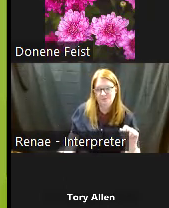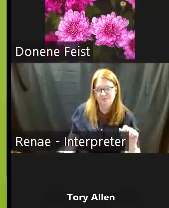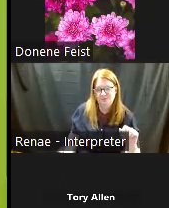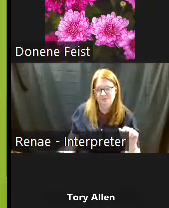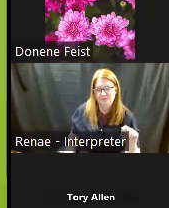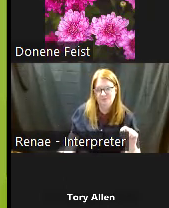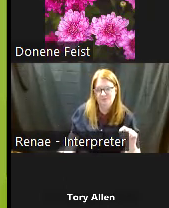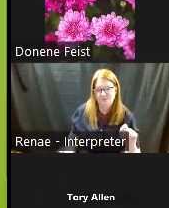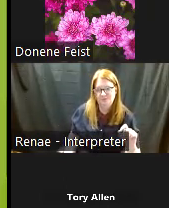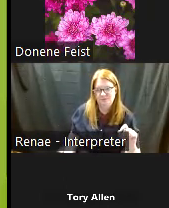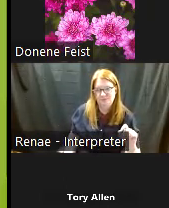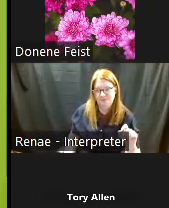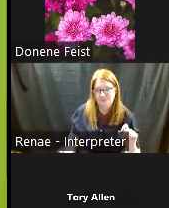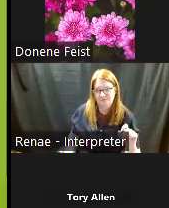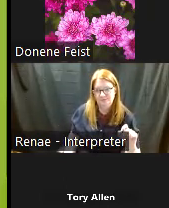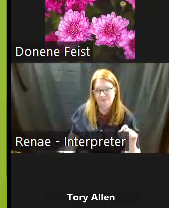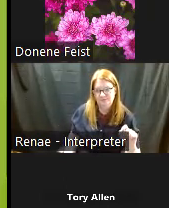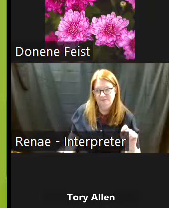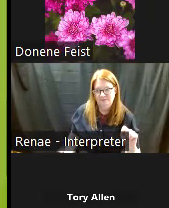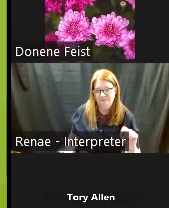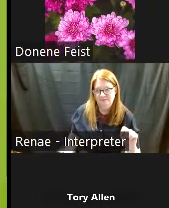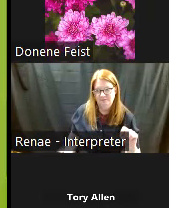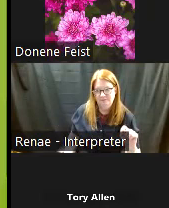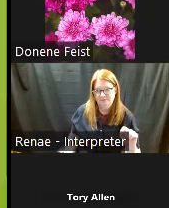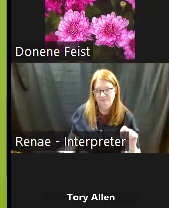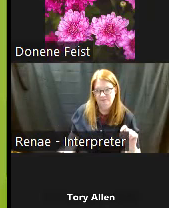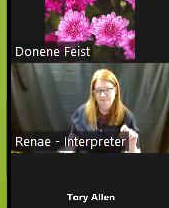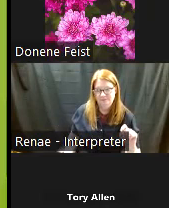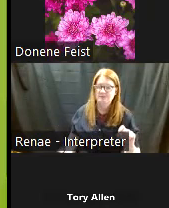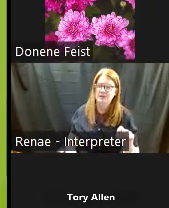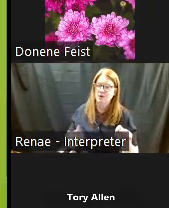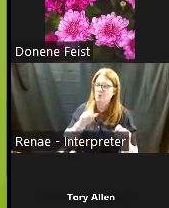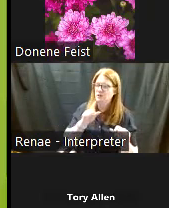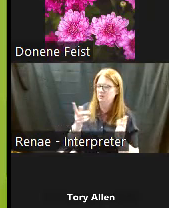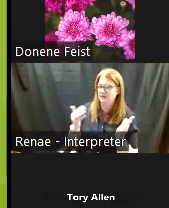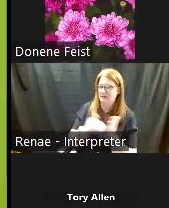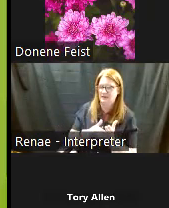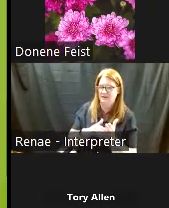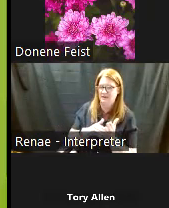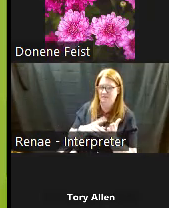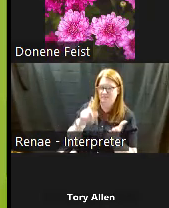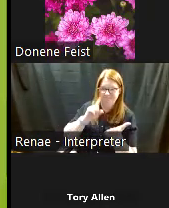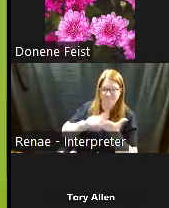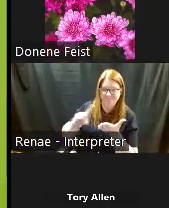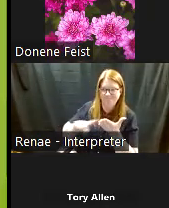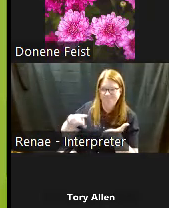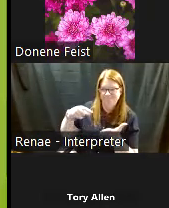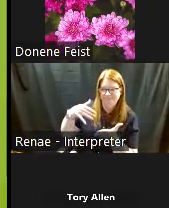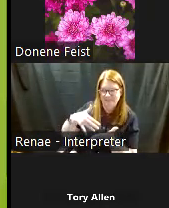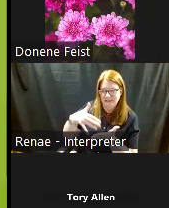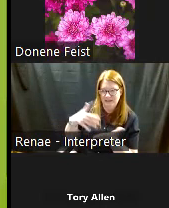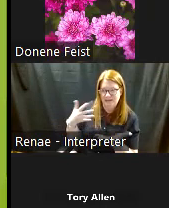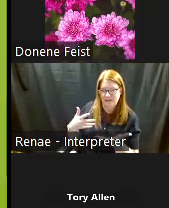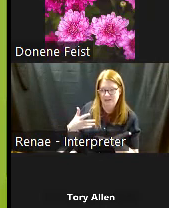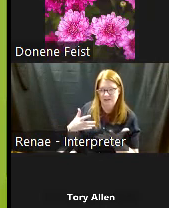I always wonder, we should really put together another study of parents, just asking like, how helpful